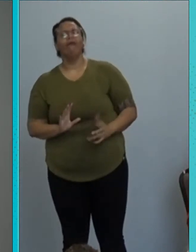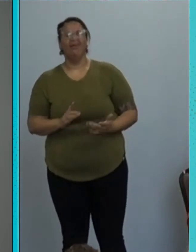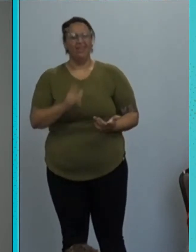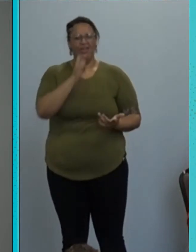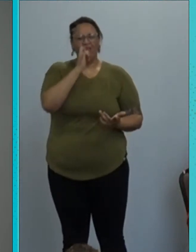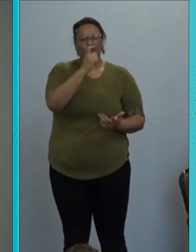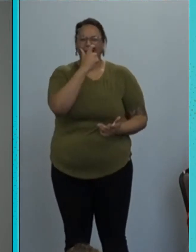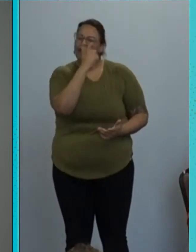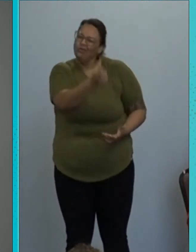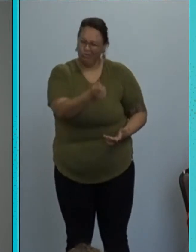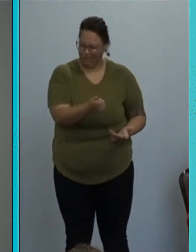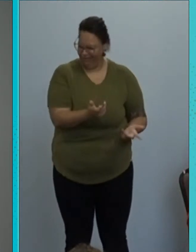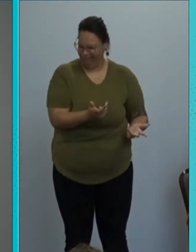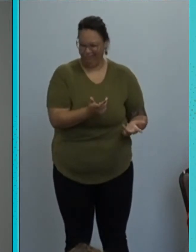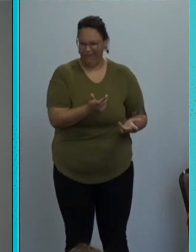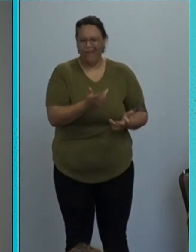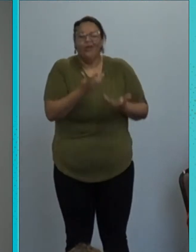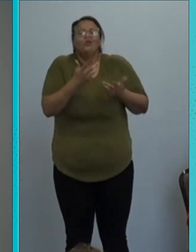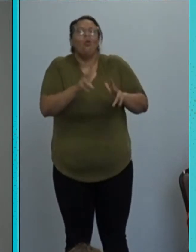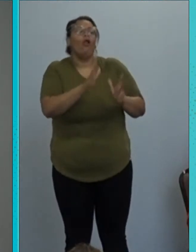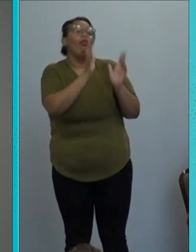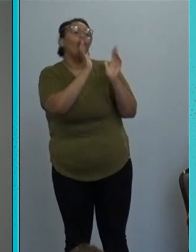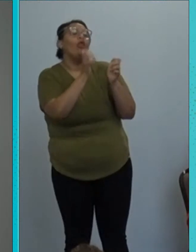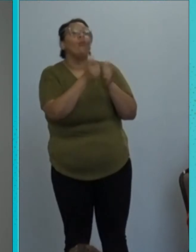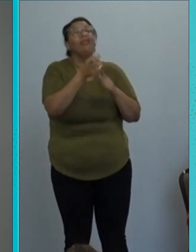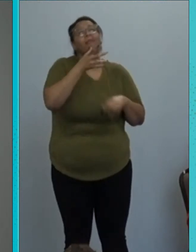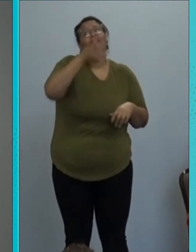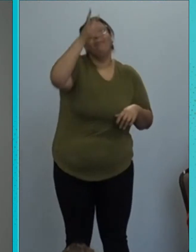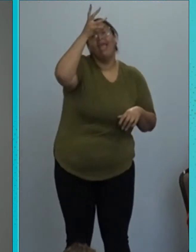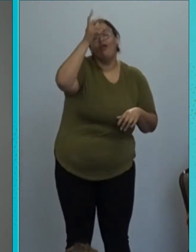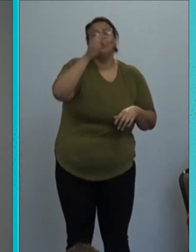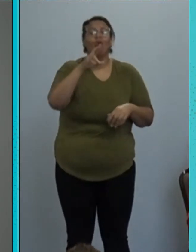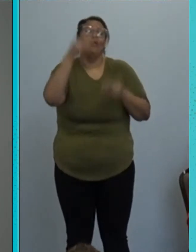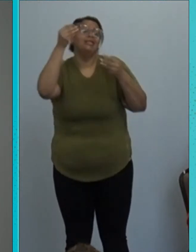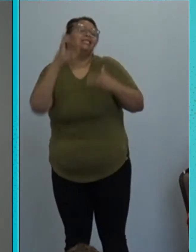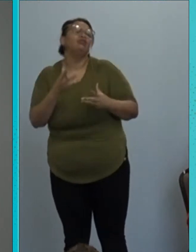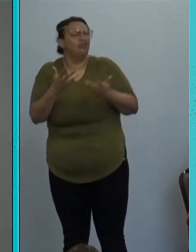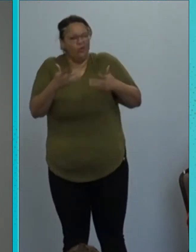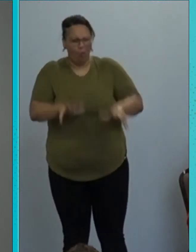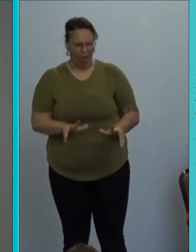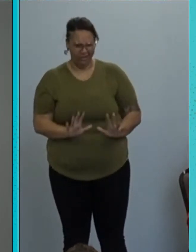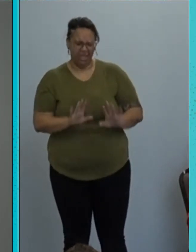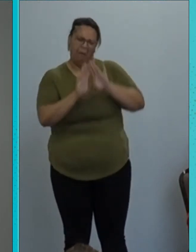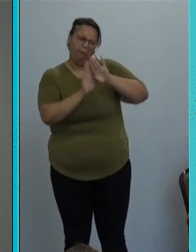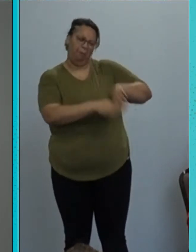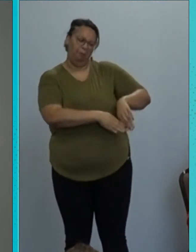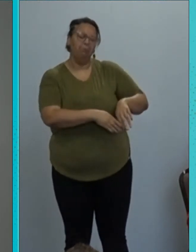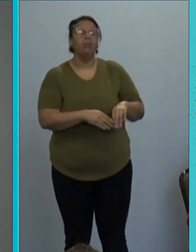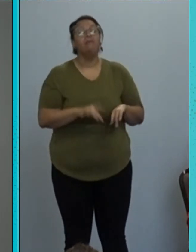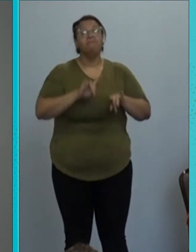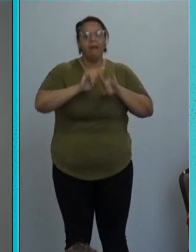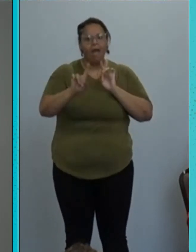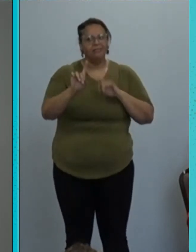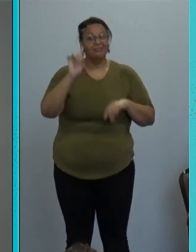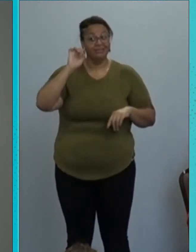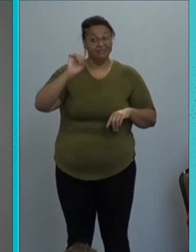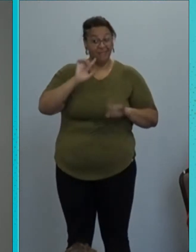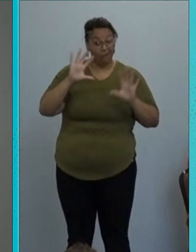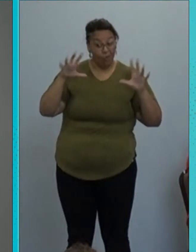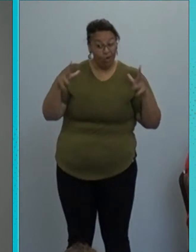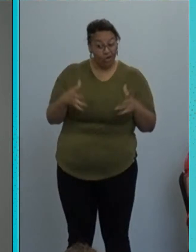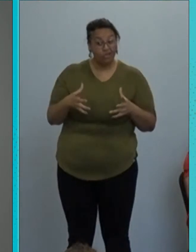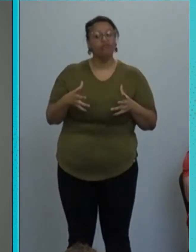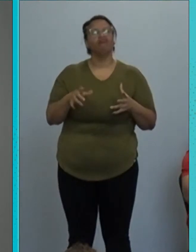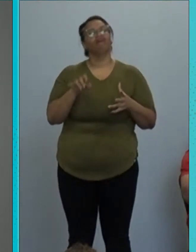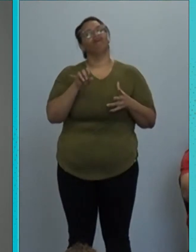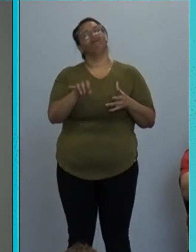that interested in talking with their parents or their teachers. But in the deaf world,